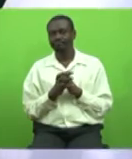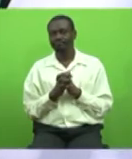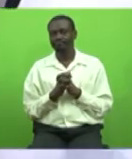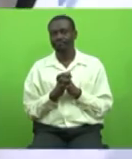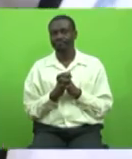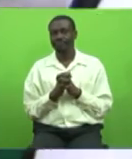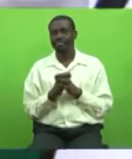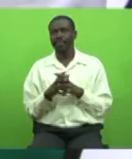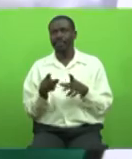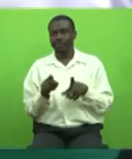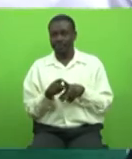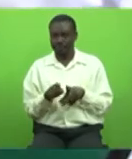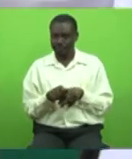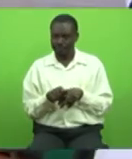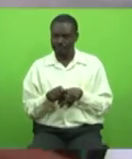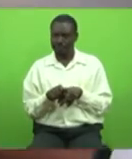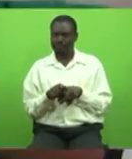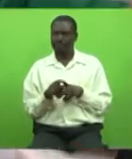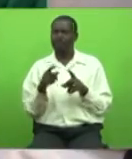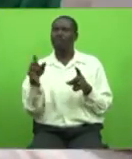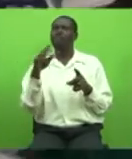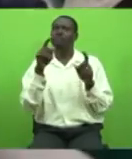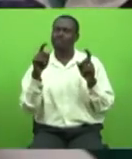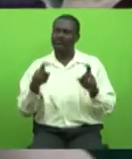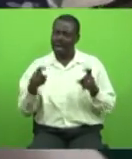Still we need to head dry before we return.